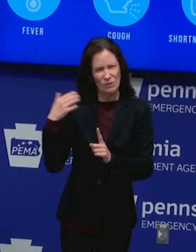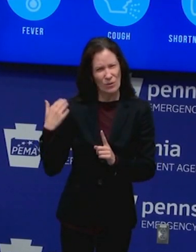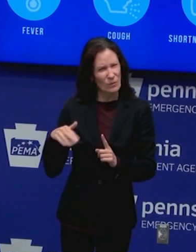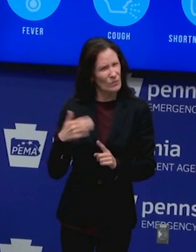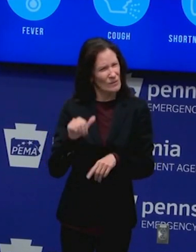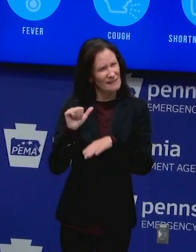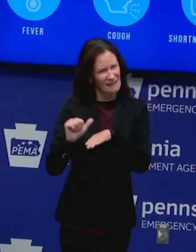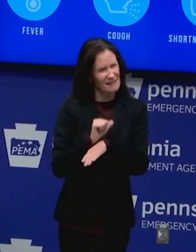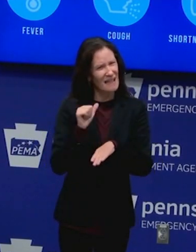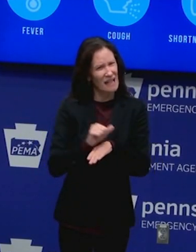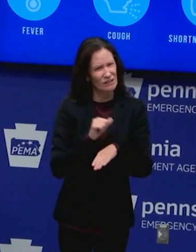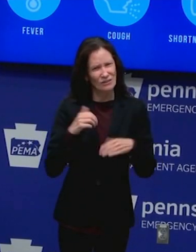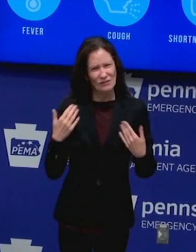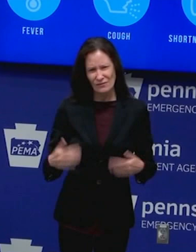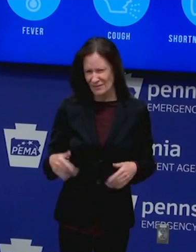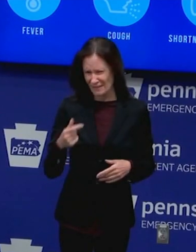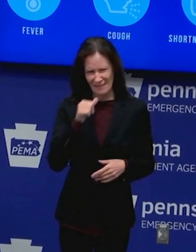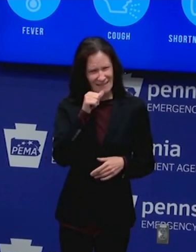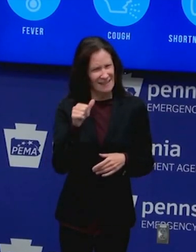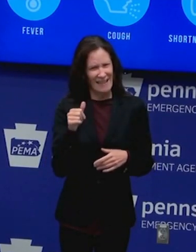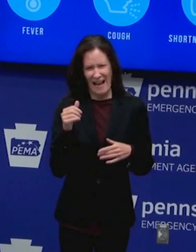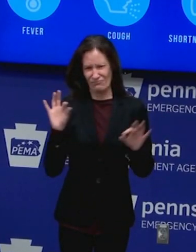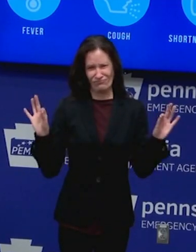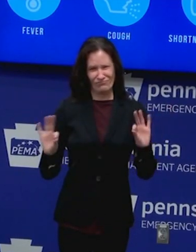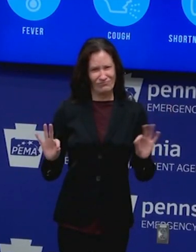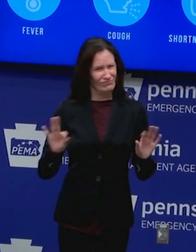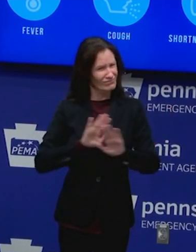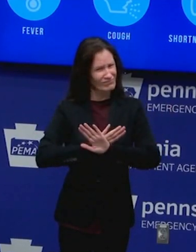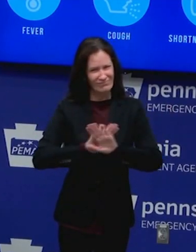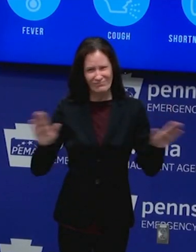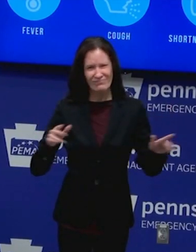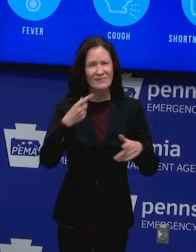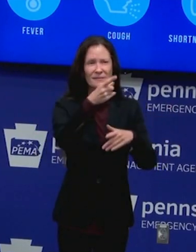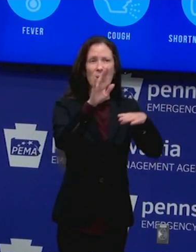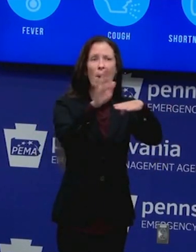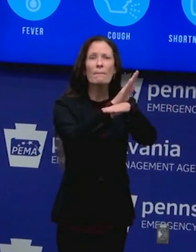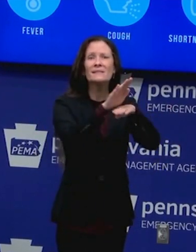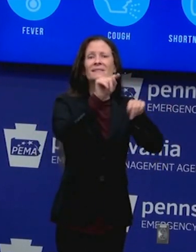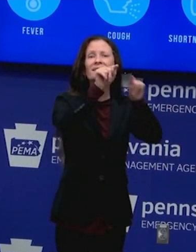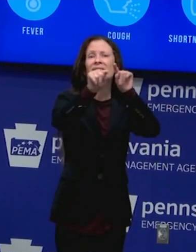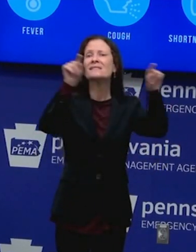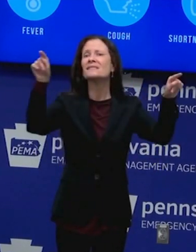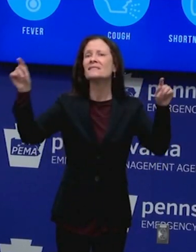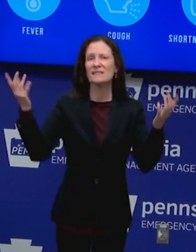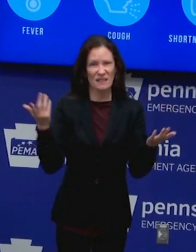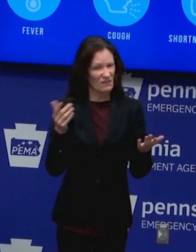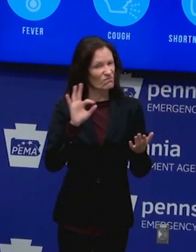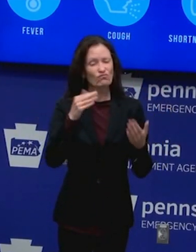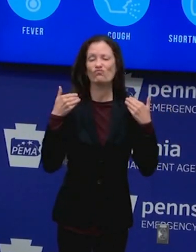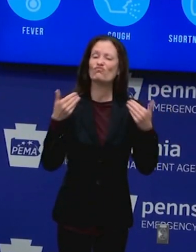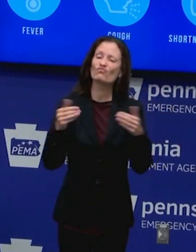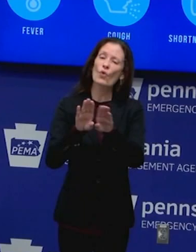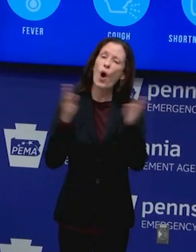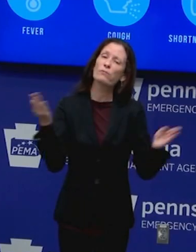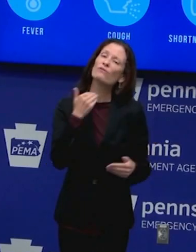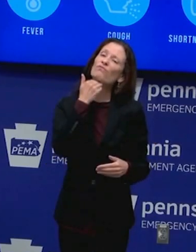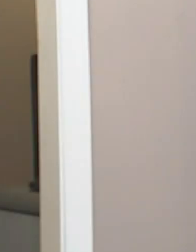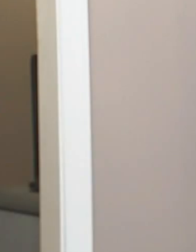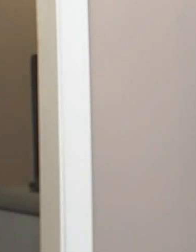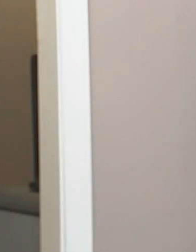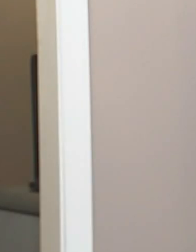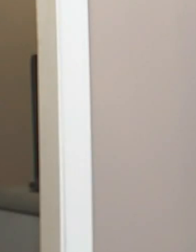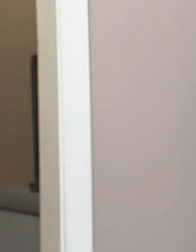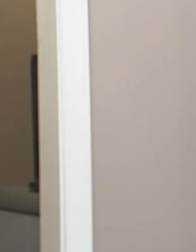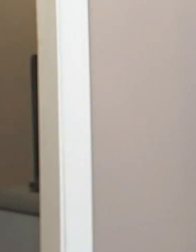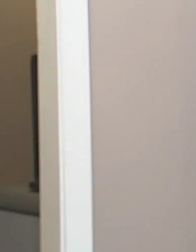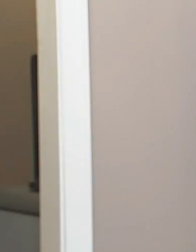certificate. They put you business owners at risk of losing your liquor license. They put you business owners at risk of losing your certificate of occupancy.